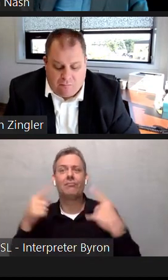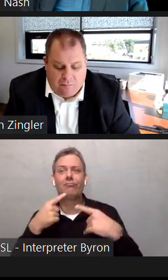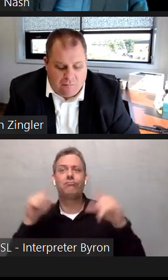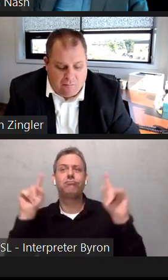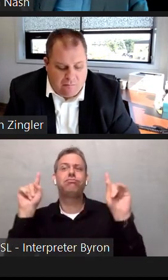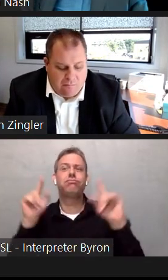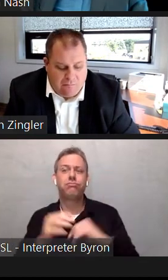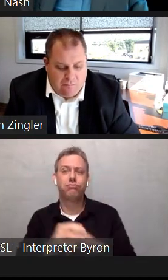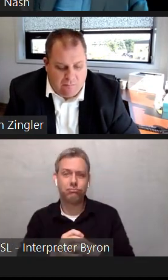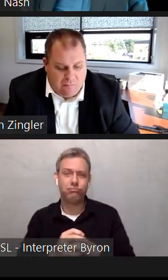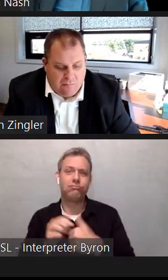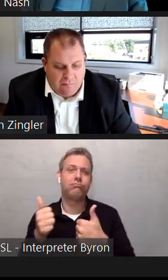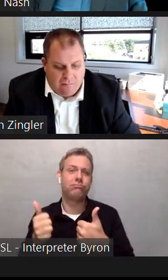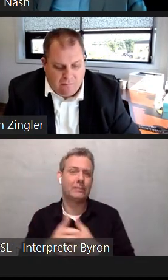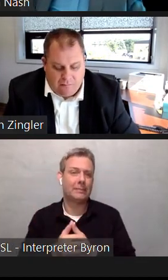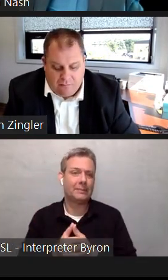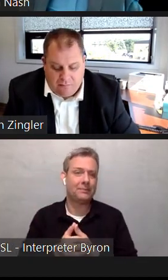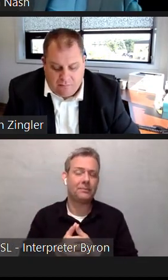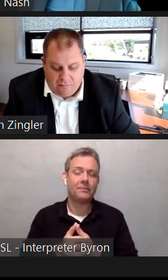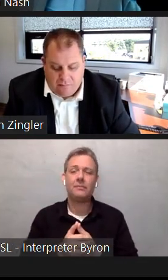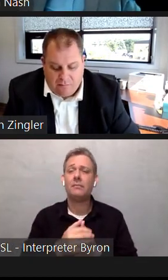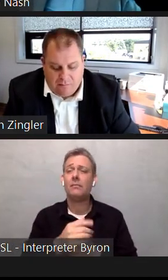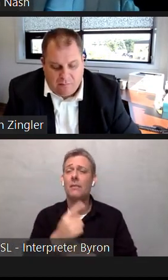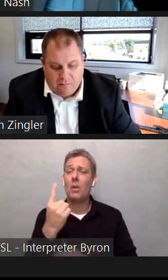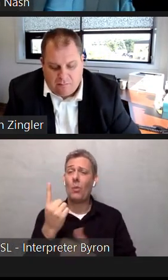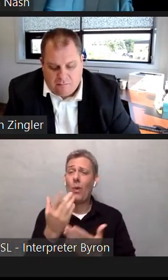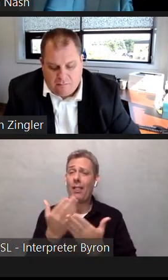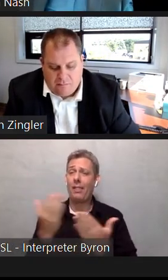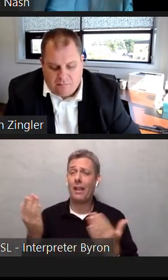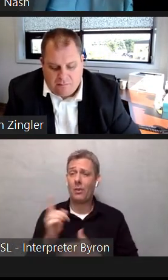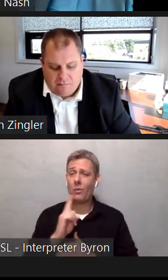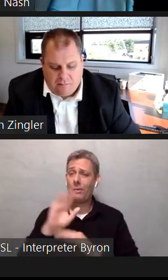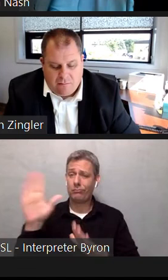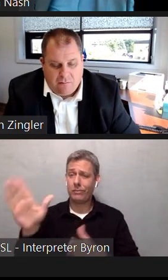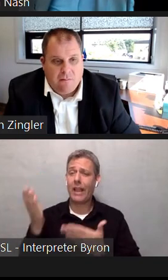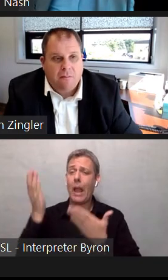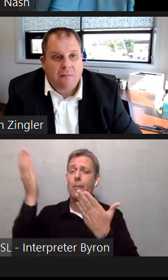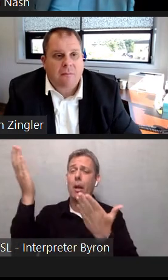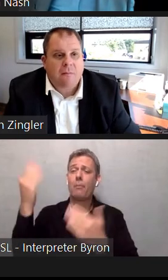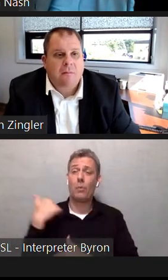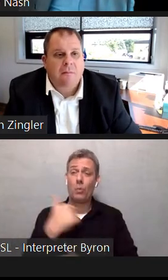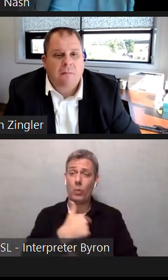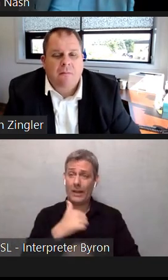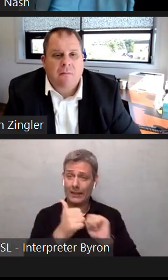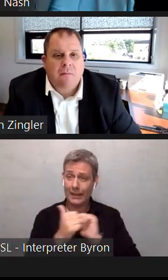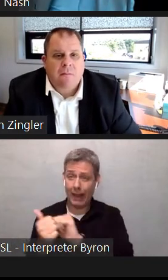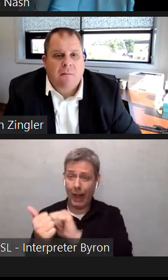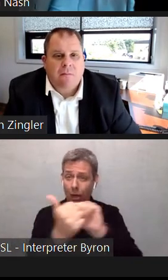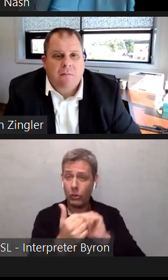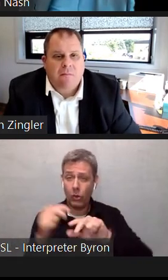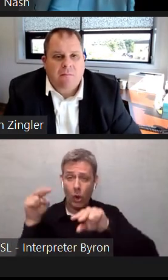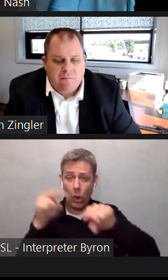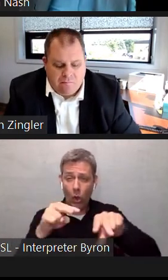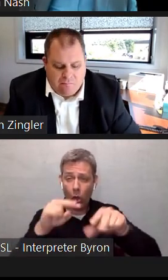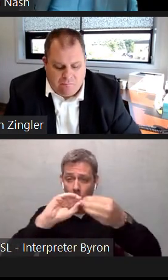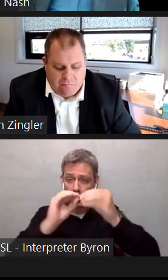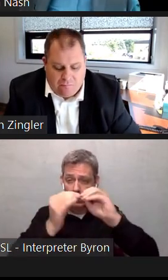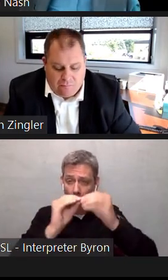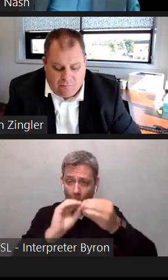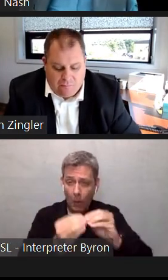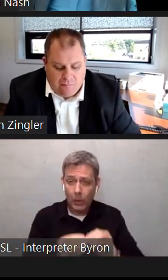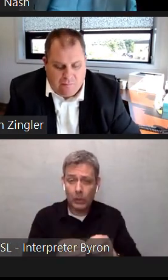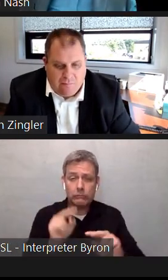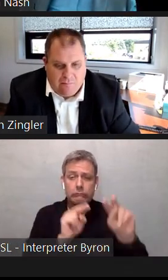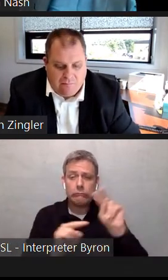cohort that we were not. And one of the things that came up as we together were looking at the data and helping to identify it